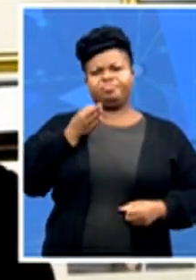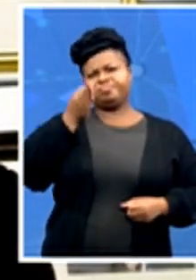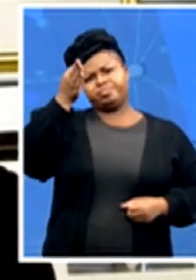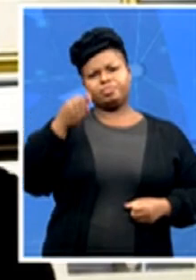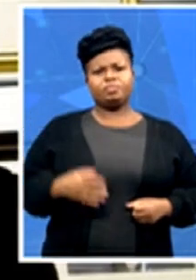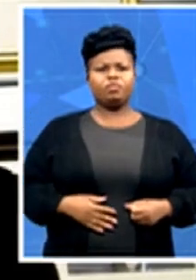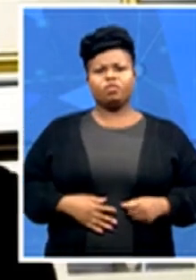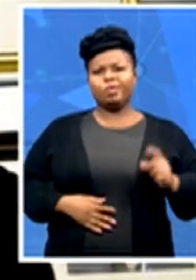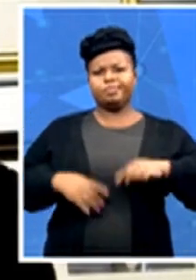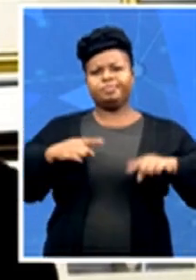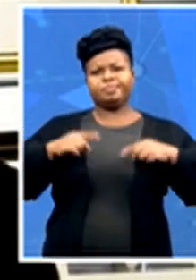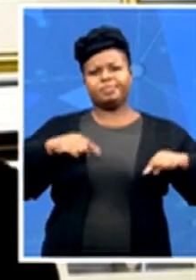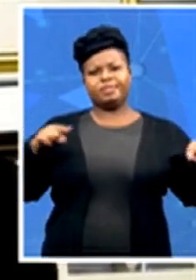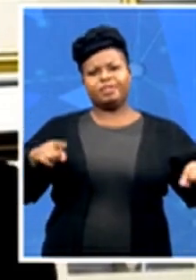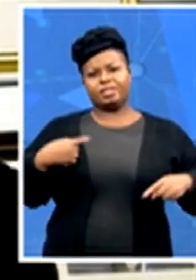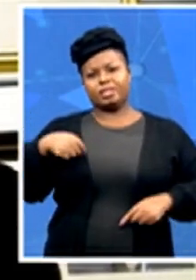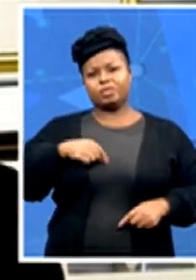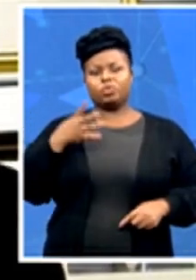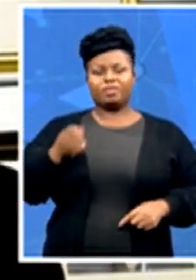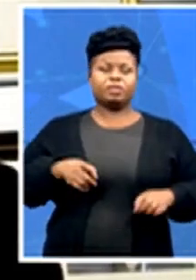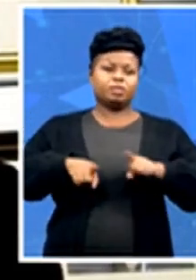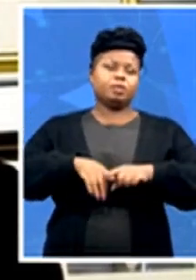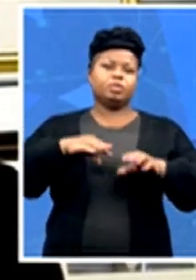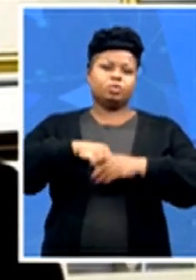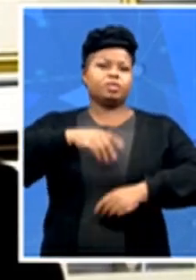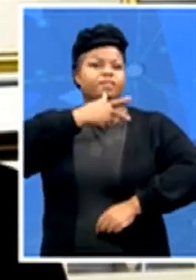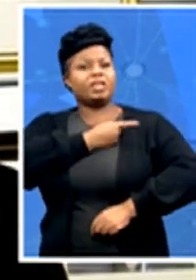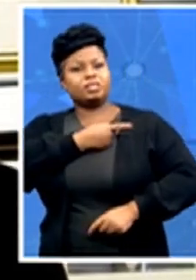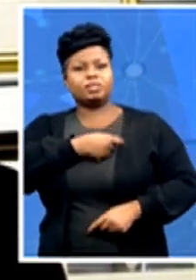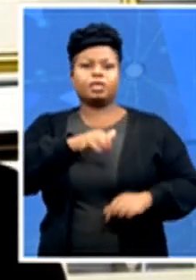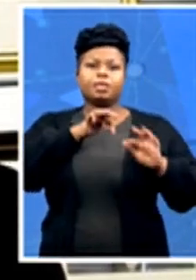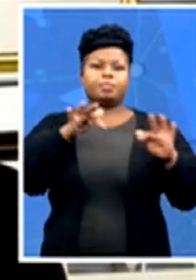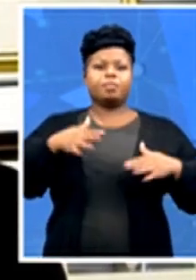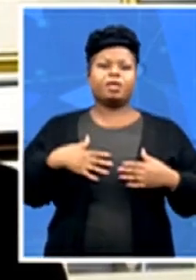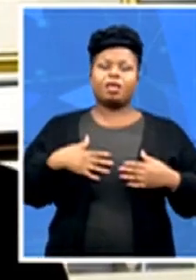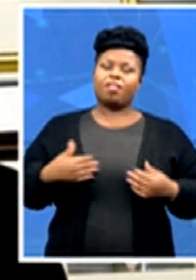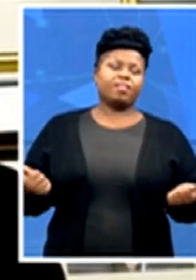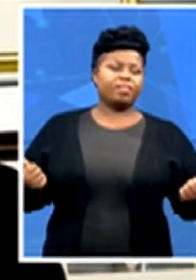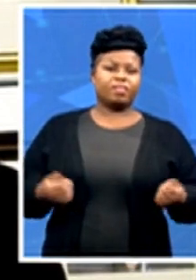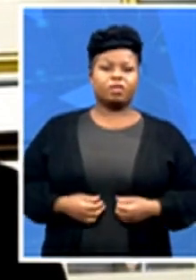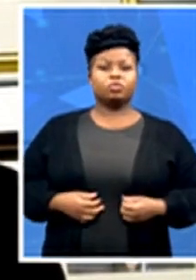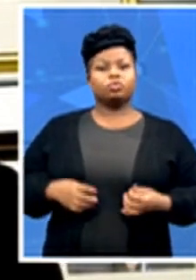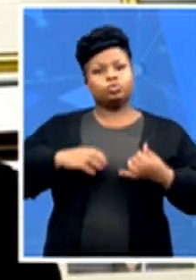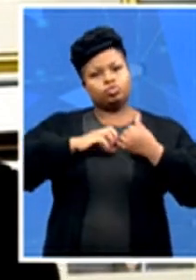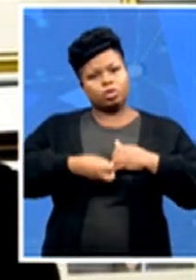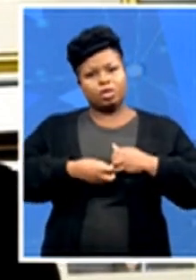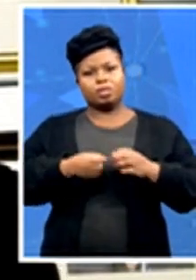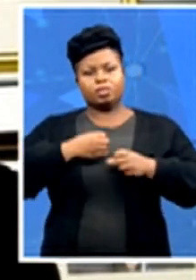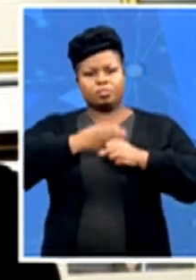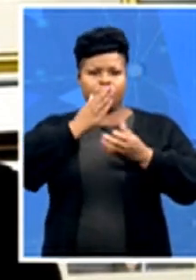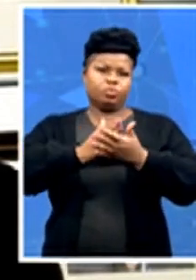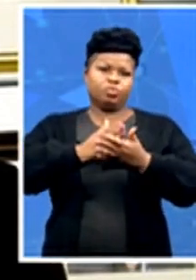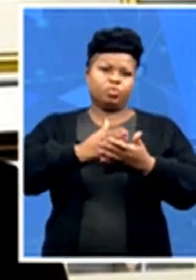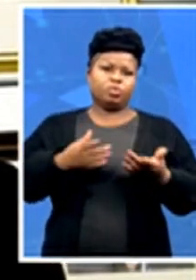including vaccines, including our public health measures, to try and get to a point where the virus